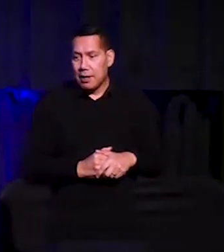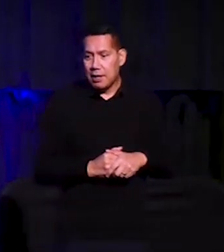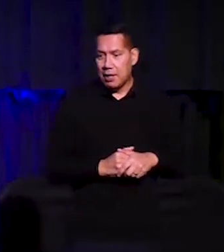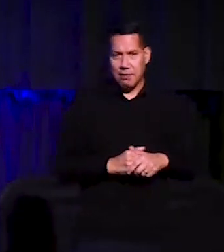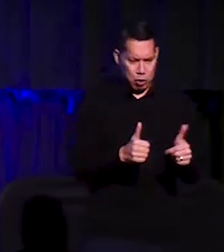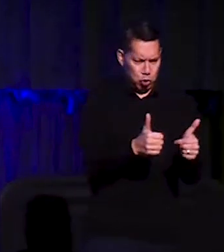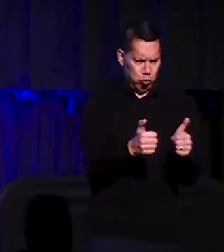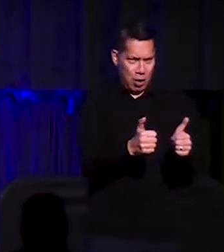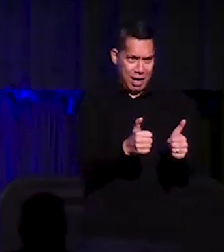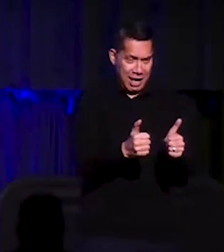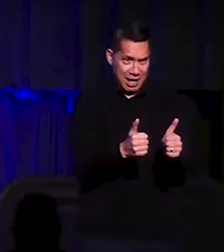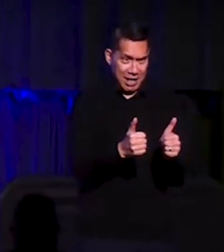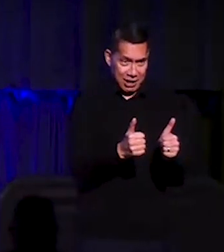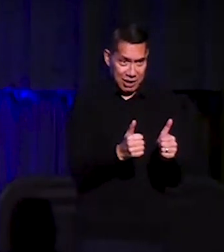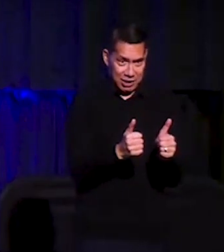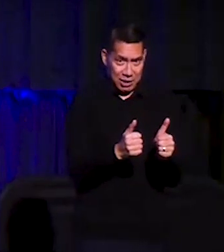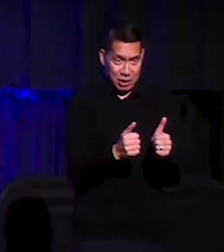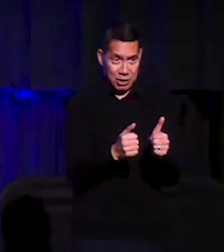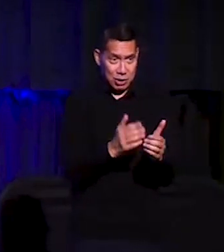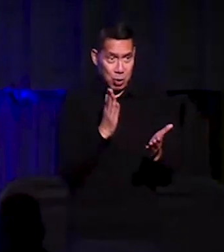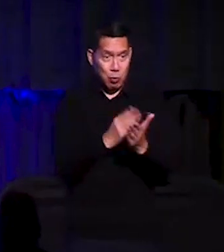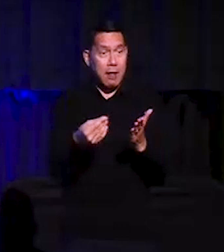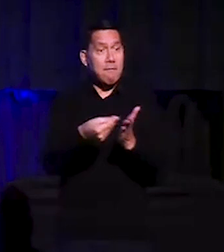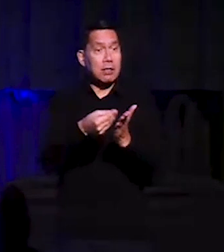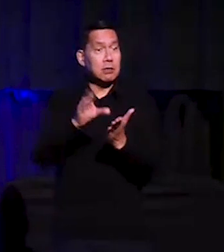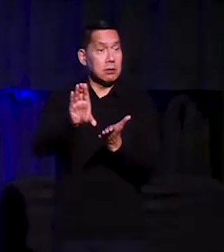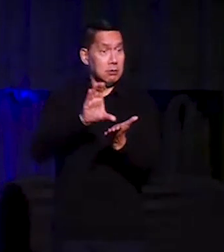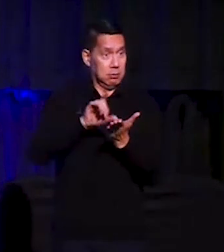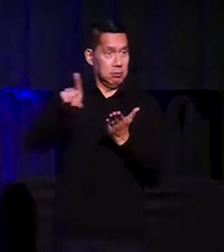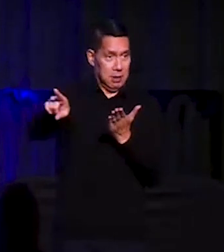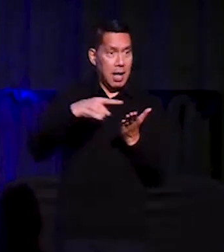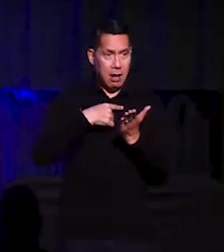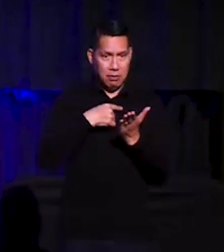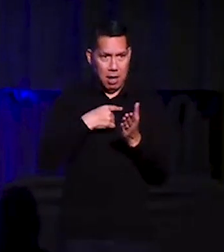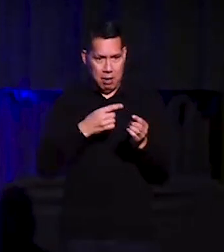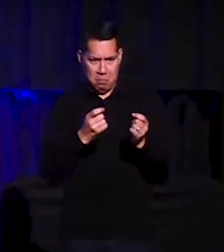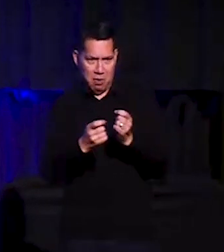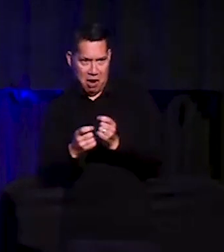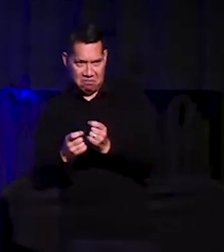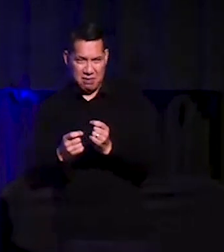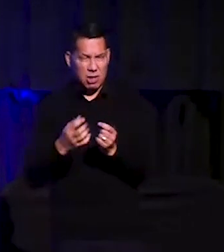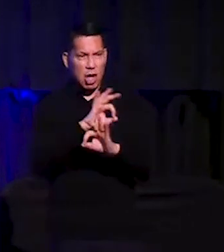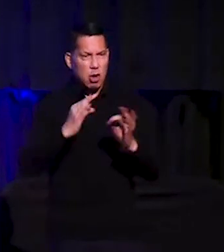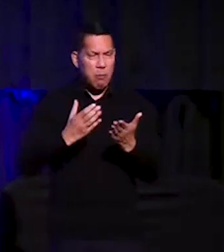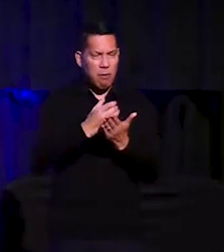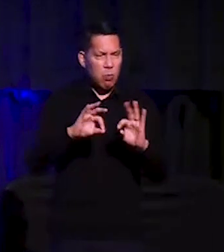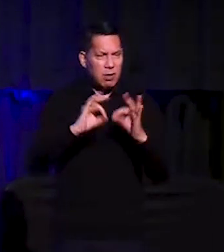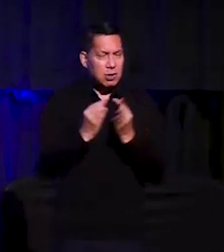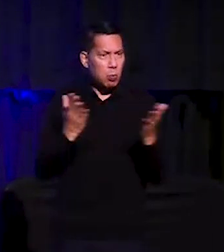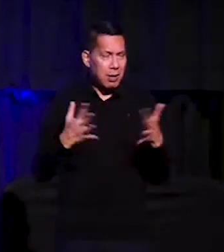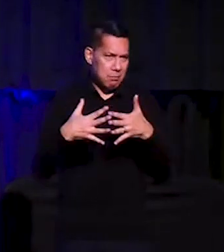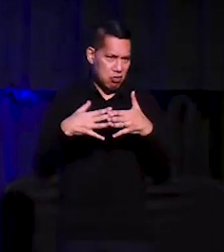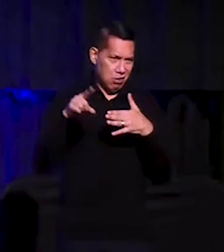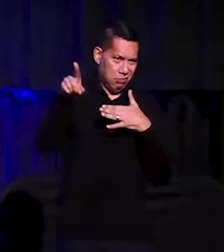controller that was modified by Ken Jones, who is the founders of Warfighter Engage, a non-profit organization in the US